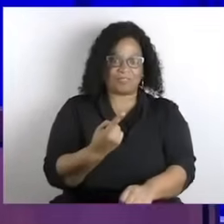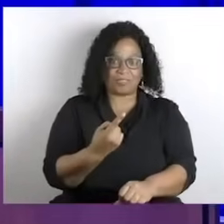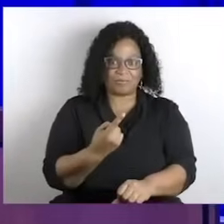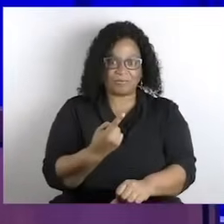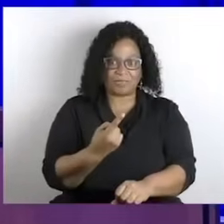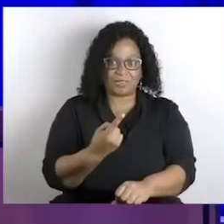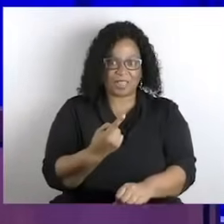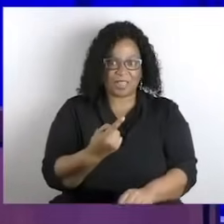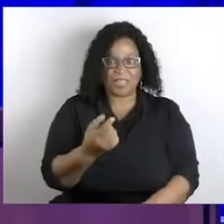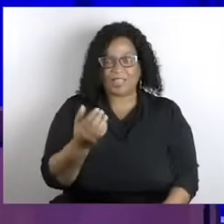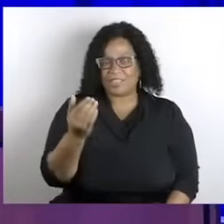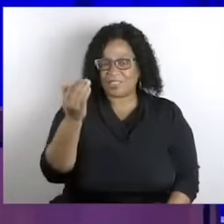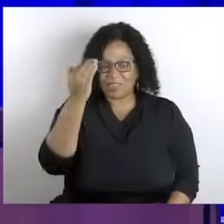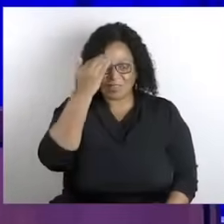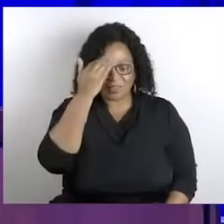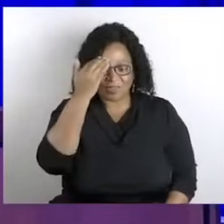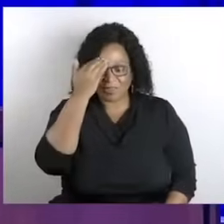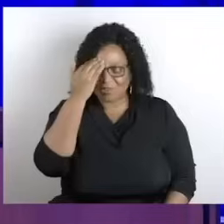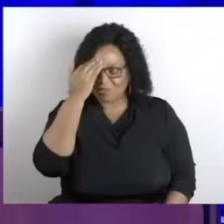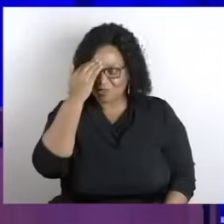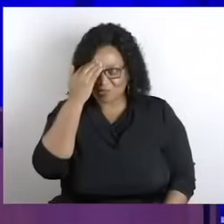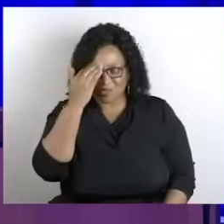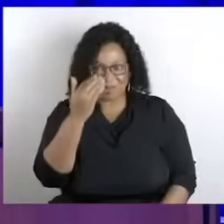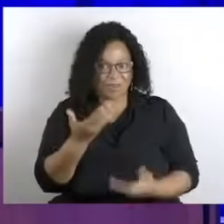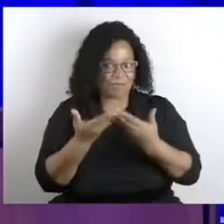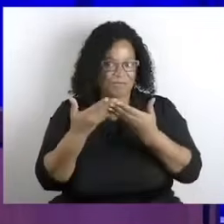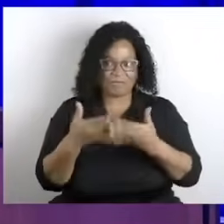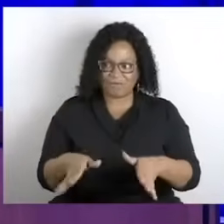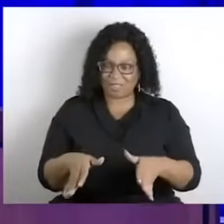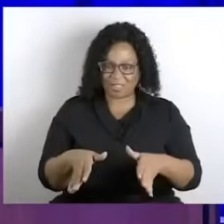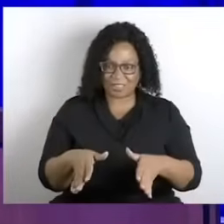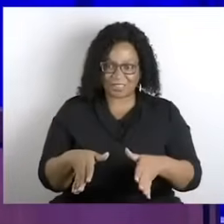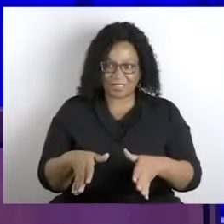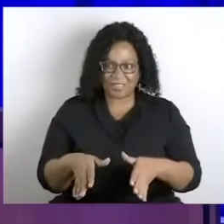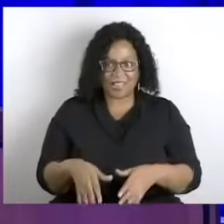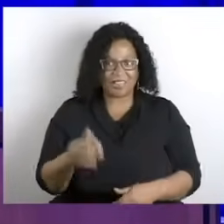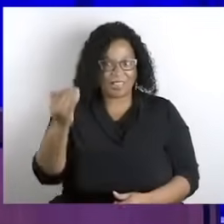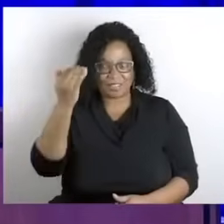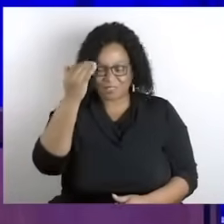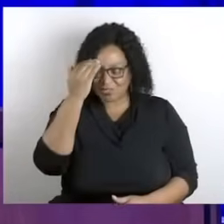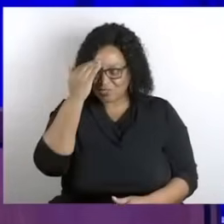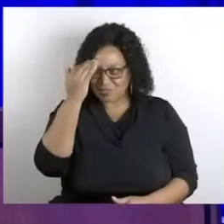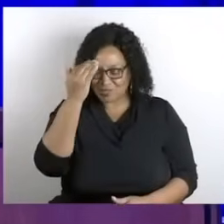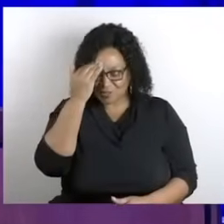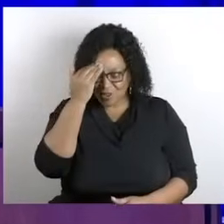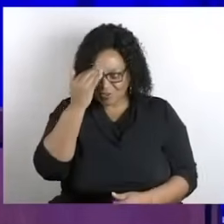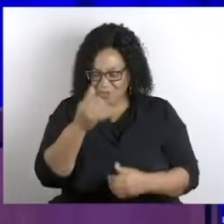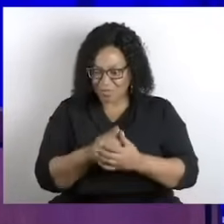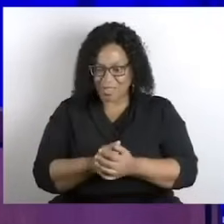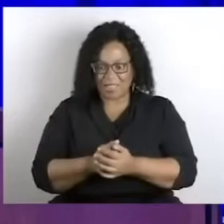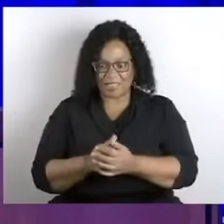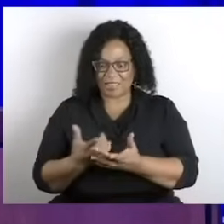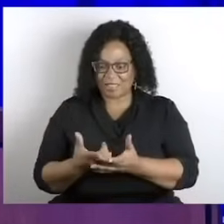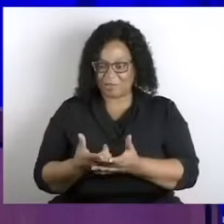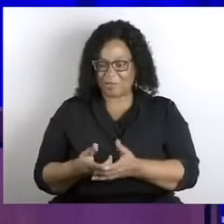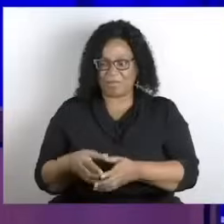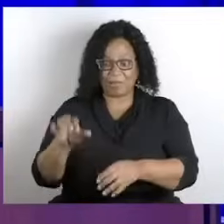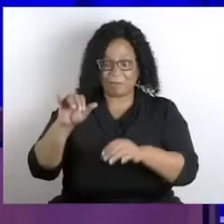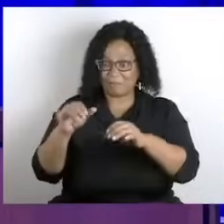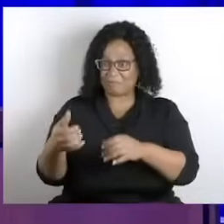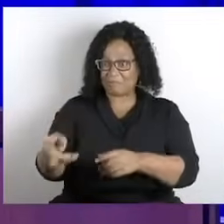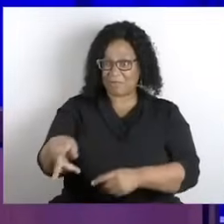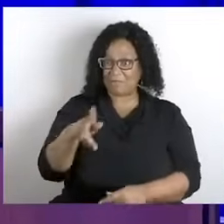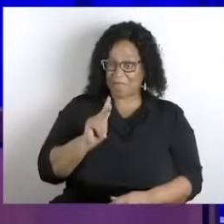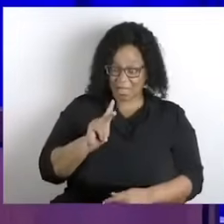sure it would be over by now. They thought for certain they'd be back to some semblance of a regular routine by now, but